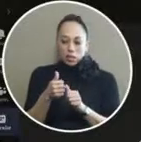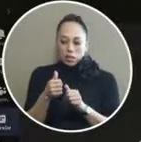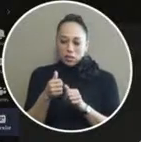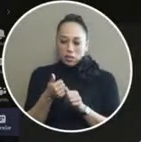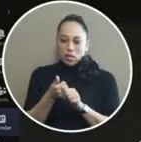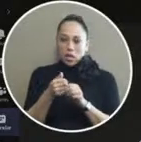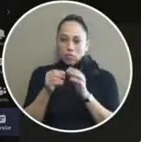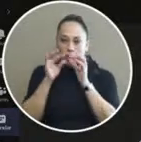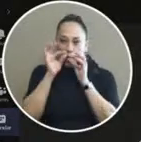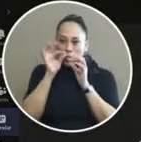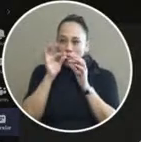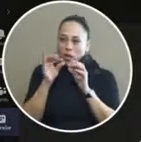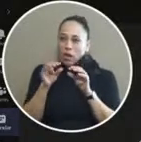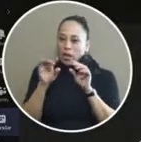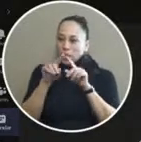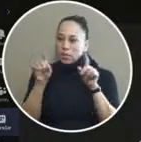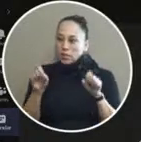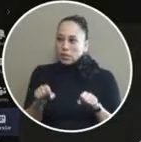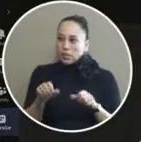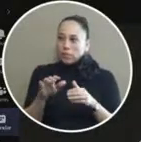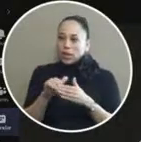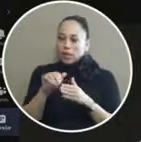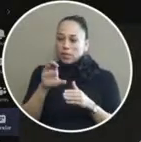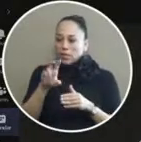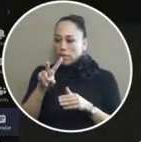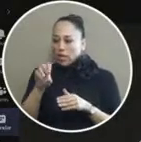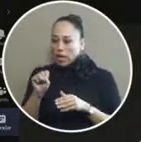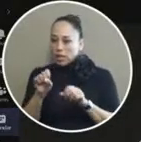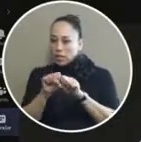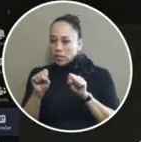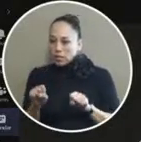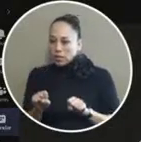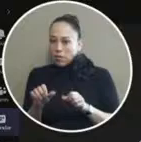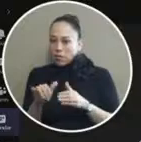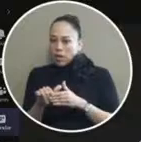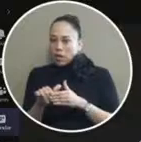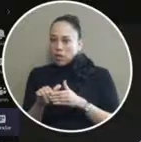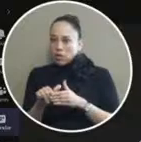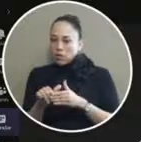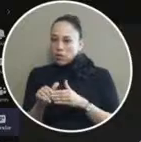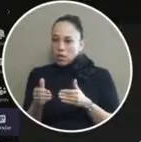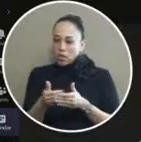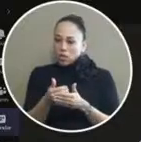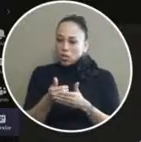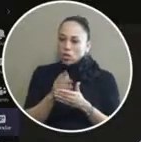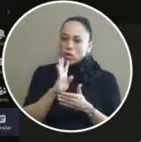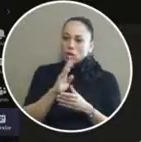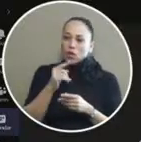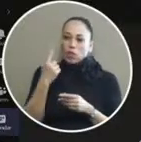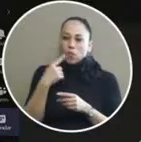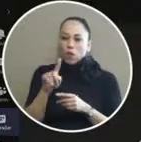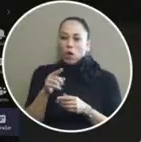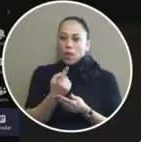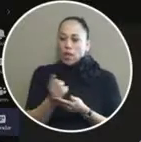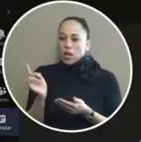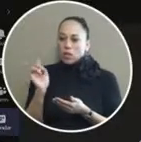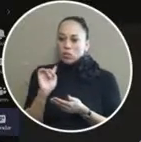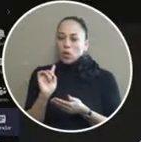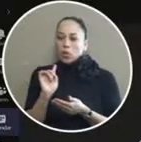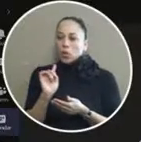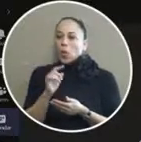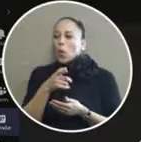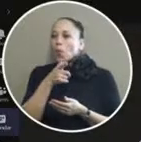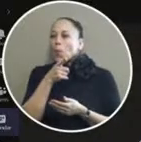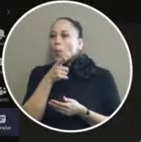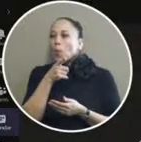system. I guess the question is the CVS testing, which is new. I guess we've been talking about for the last week.